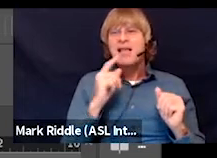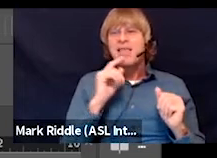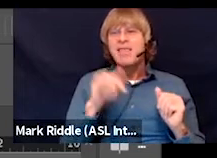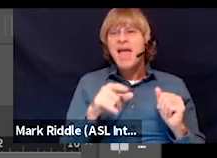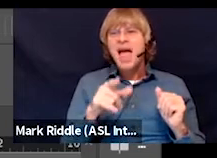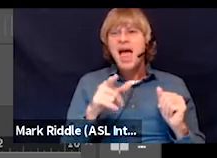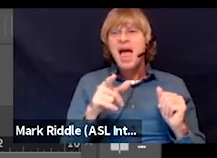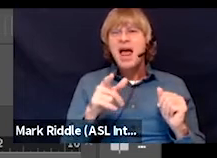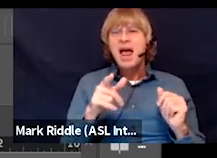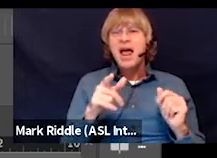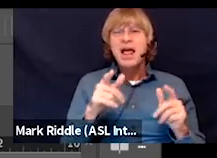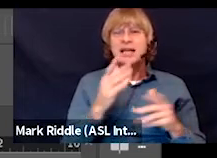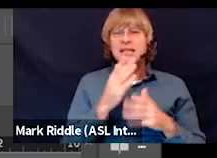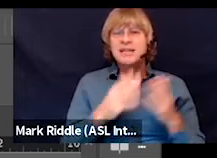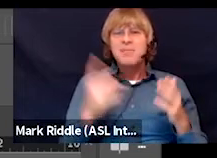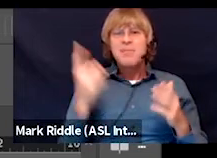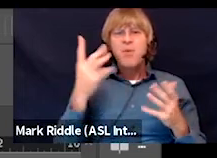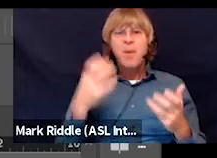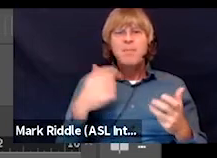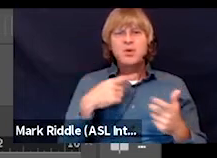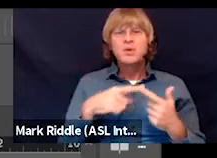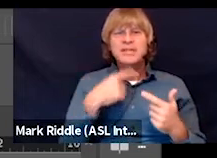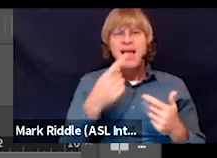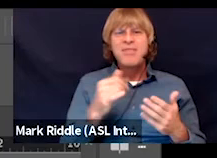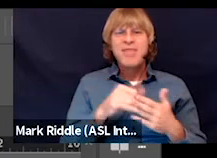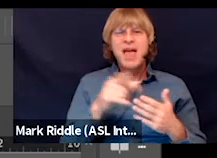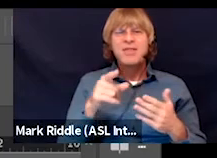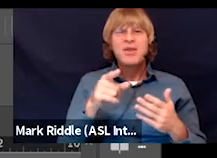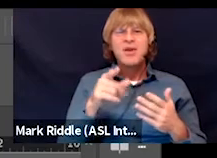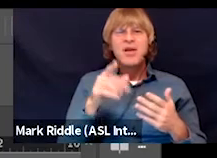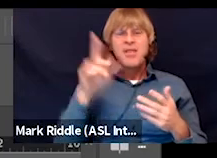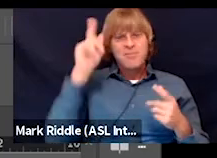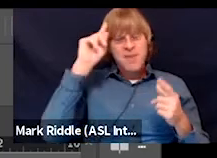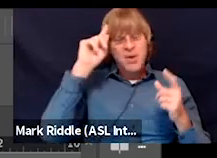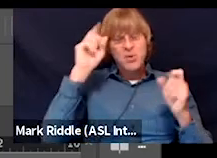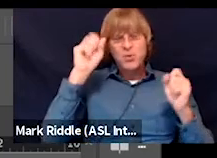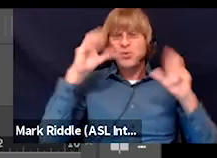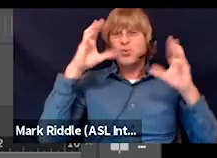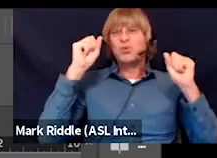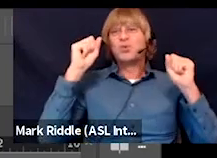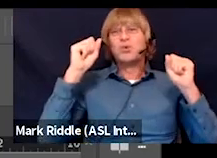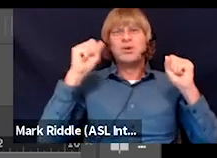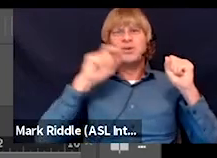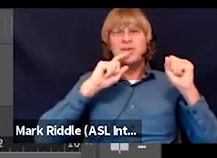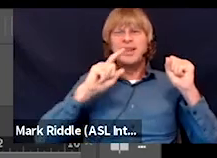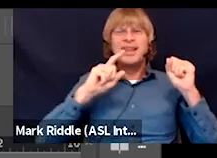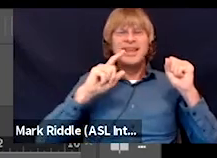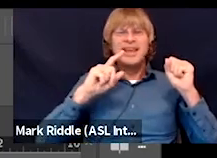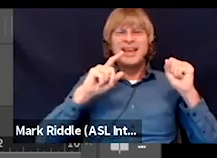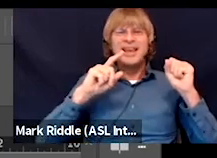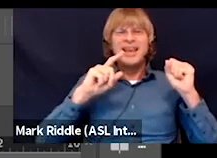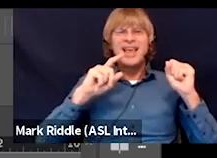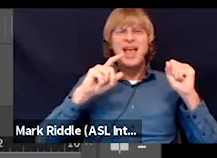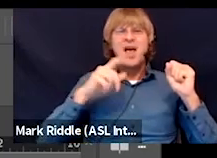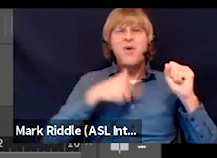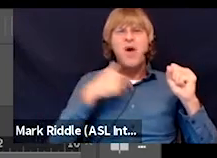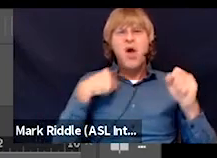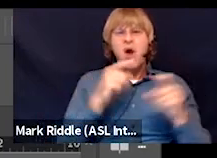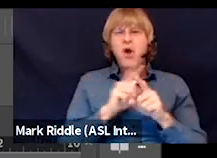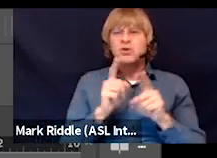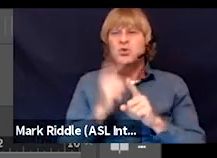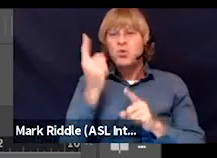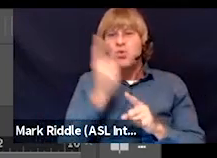say, somebody wanted me to tell you that you're blowing up their minds. Mine too. We are also